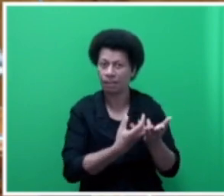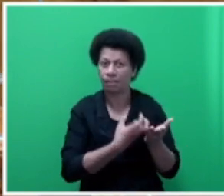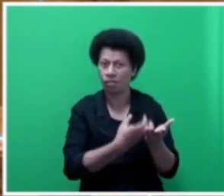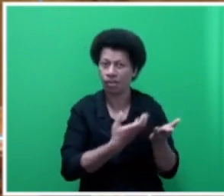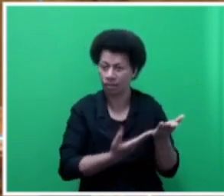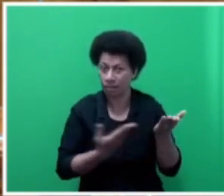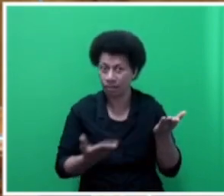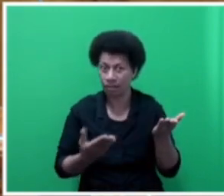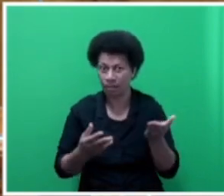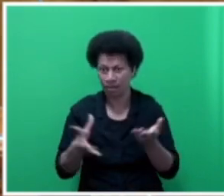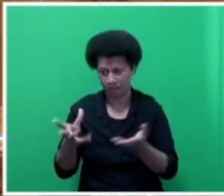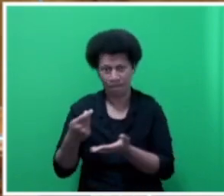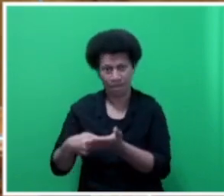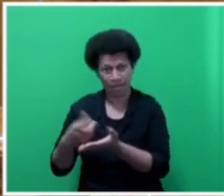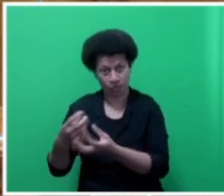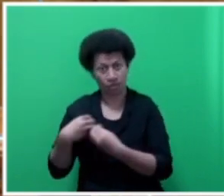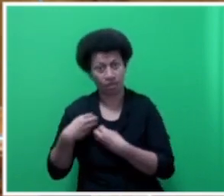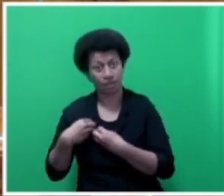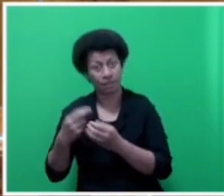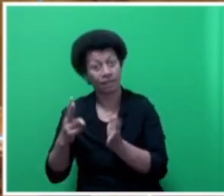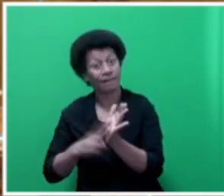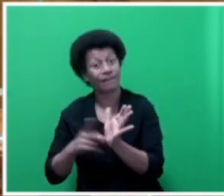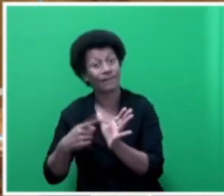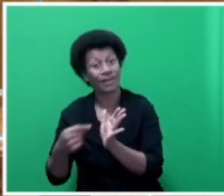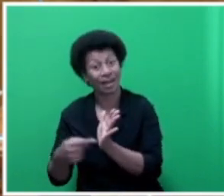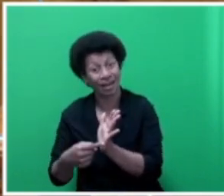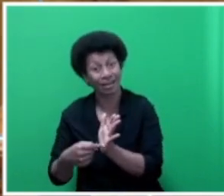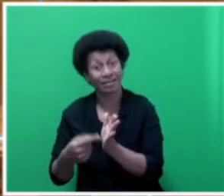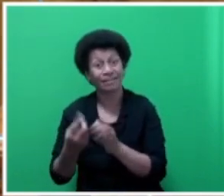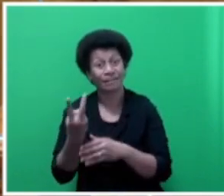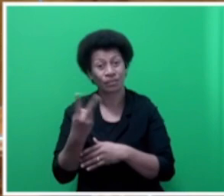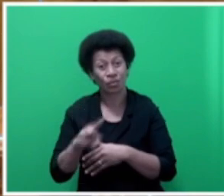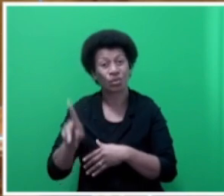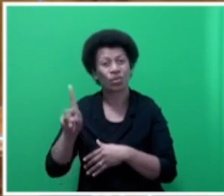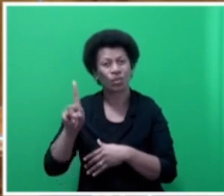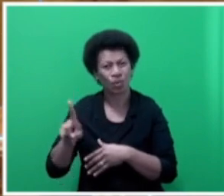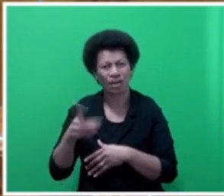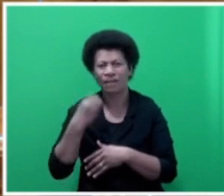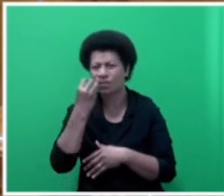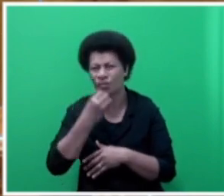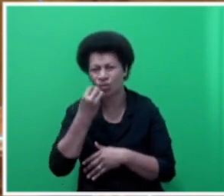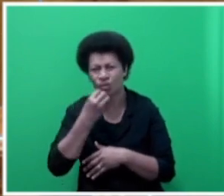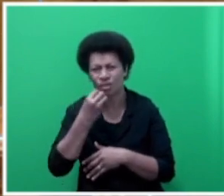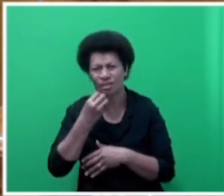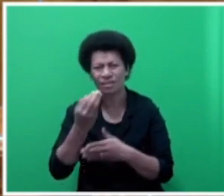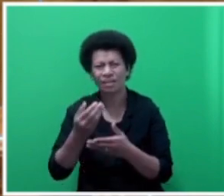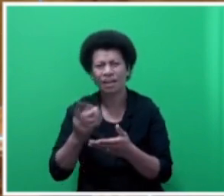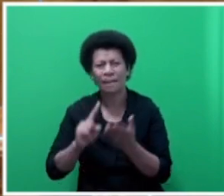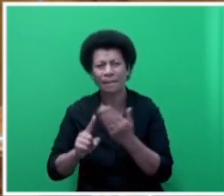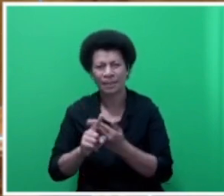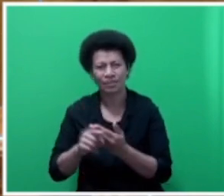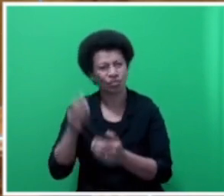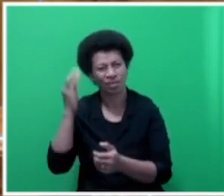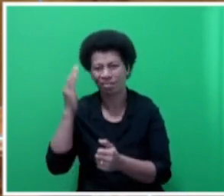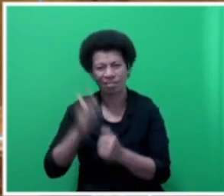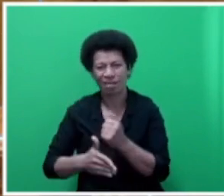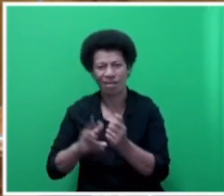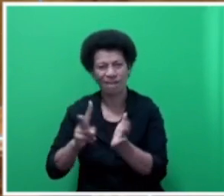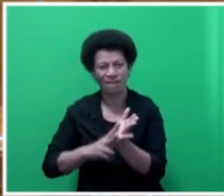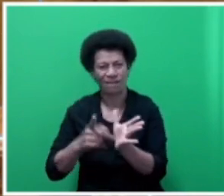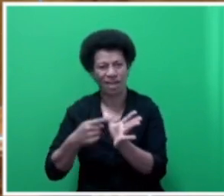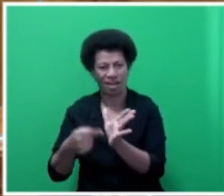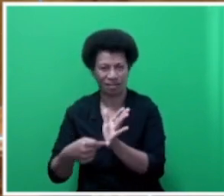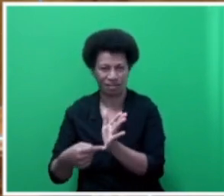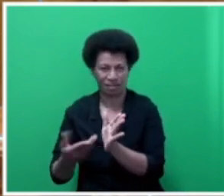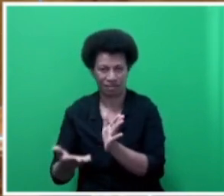it's interesting to note that the VAT for at least 21 basic food items will be zero rated, and there will be